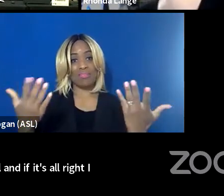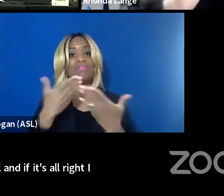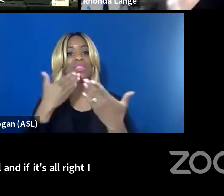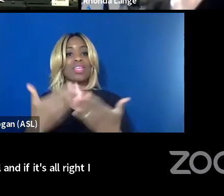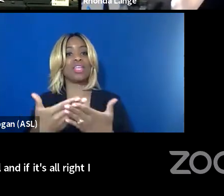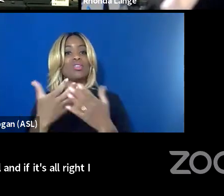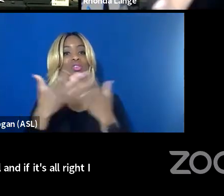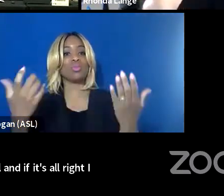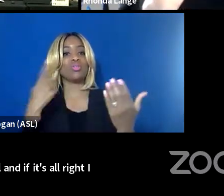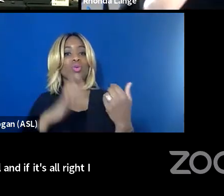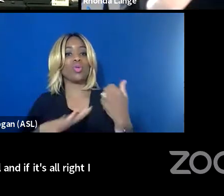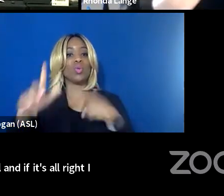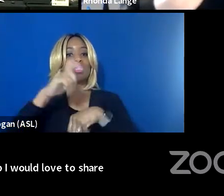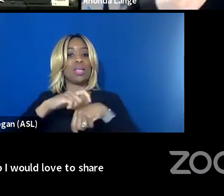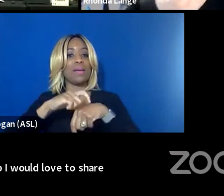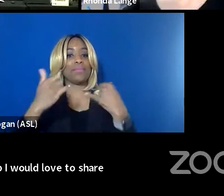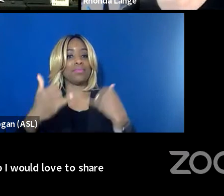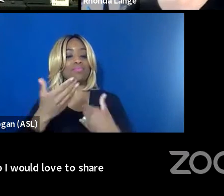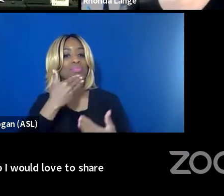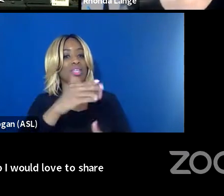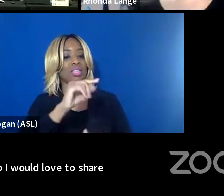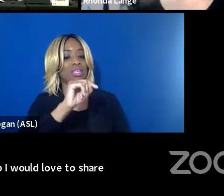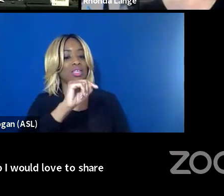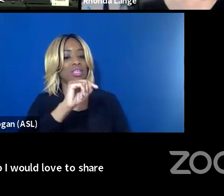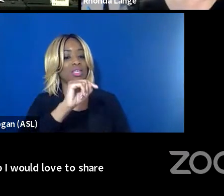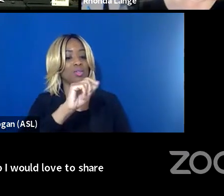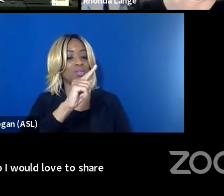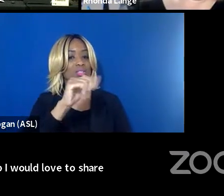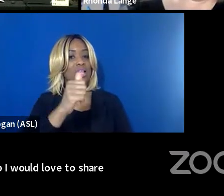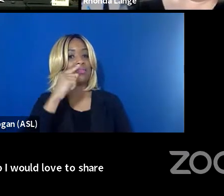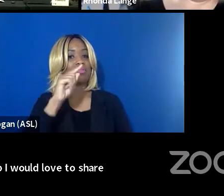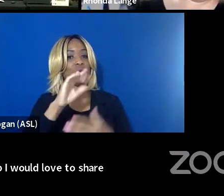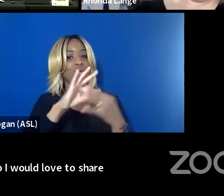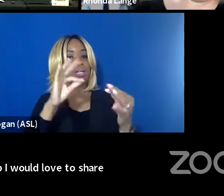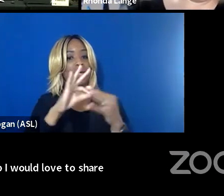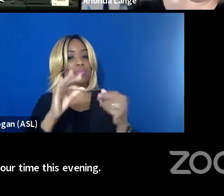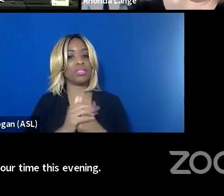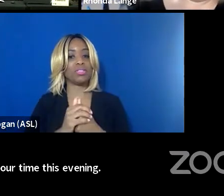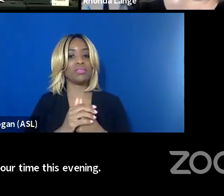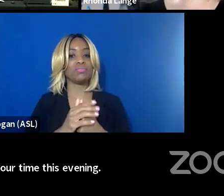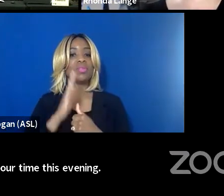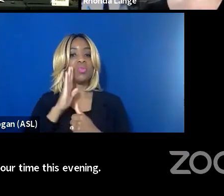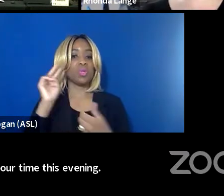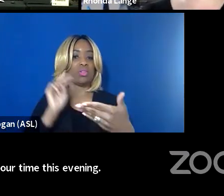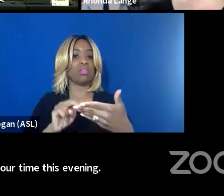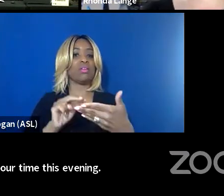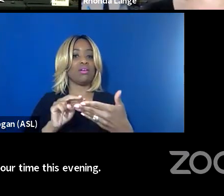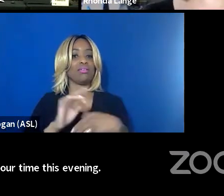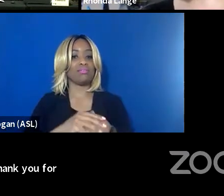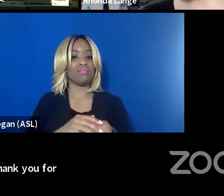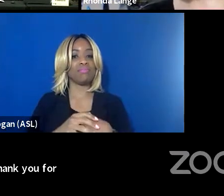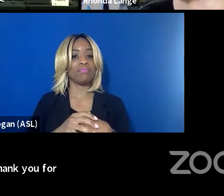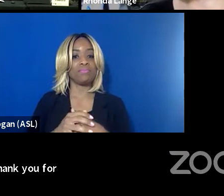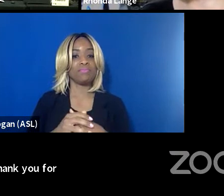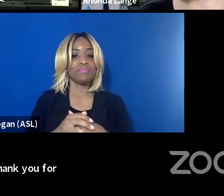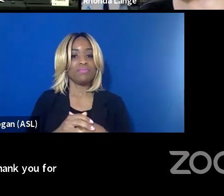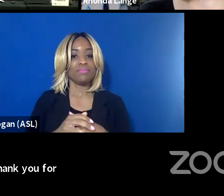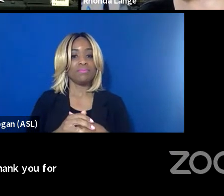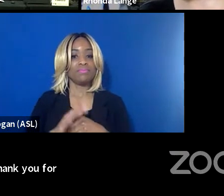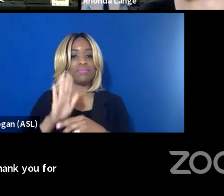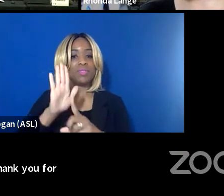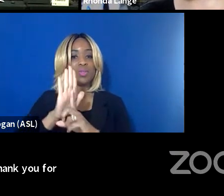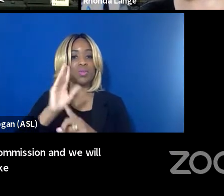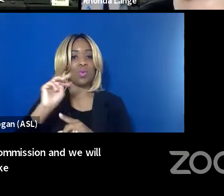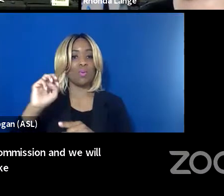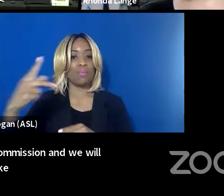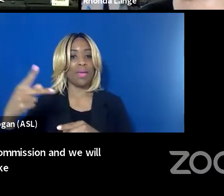time this evening. Thank you, Talia, for taking the time to address the commission, and we'll definitely take a look at these maps that you